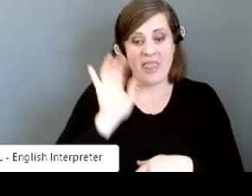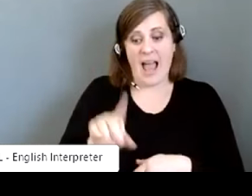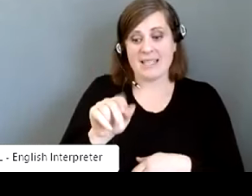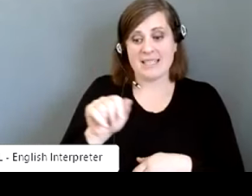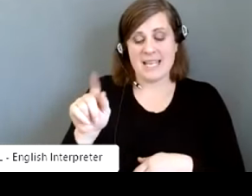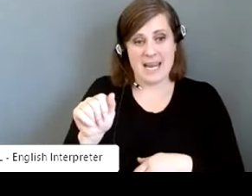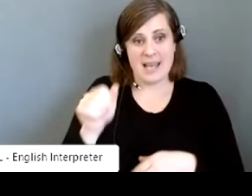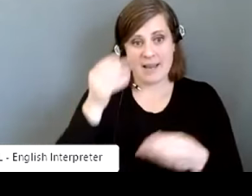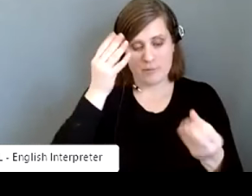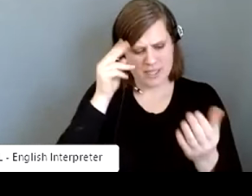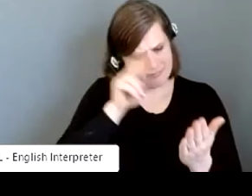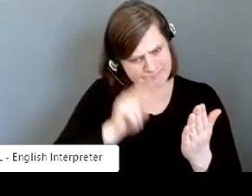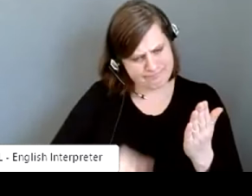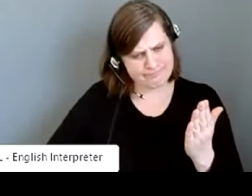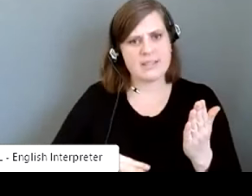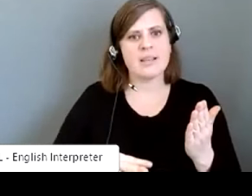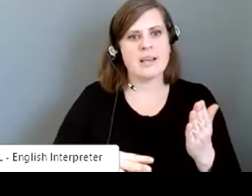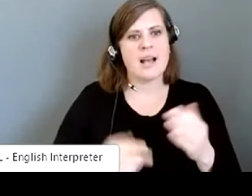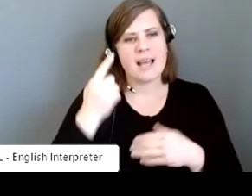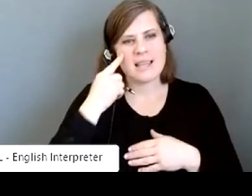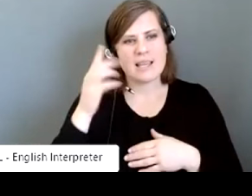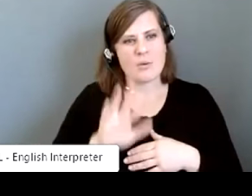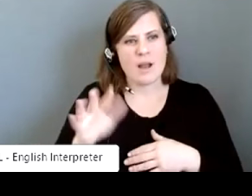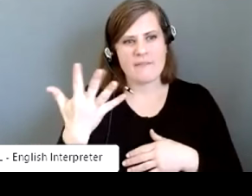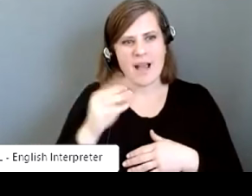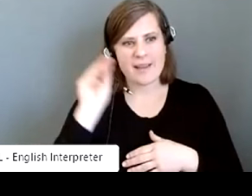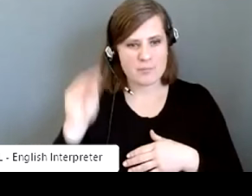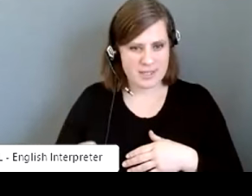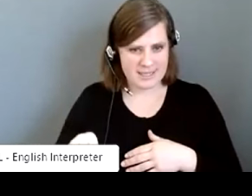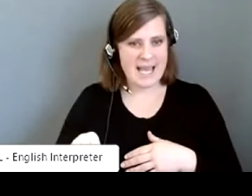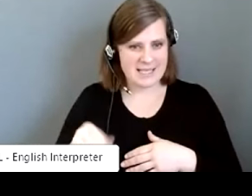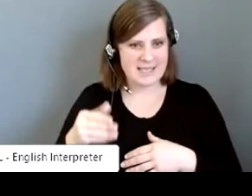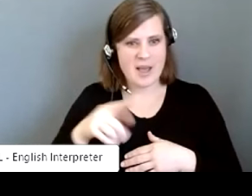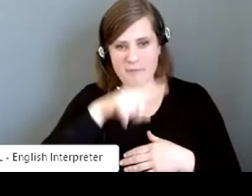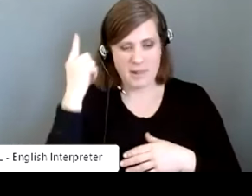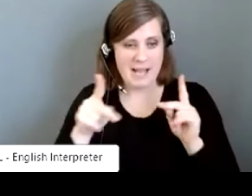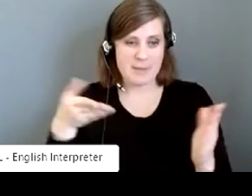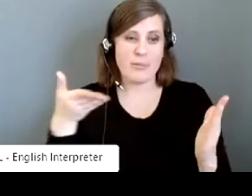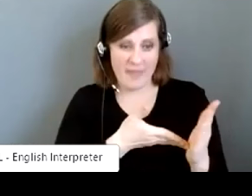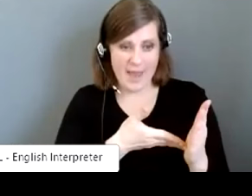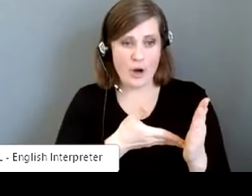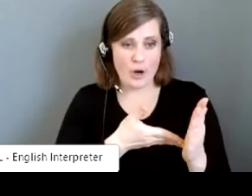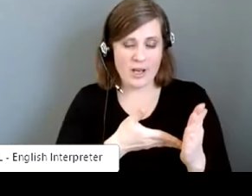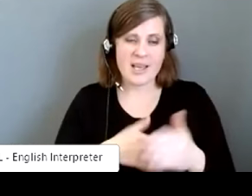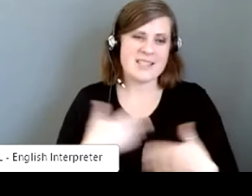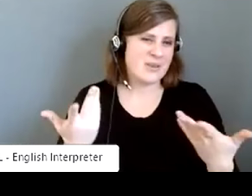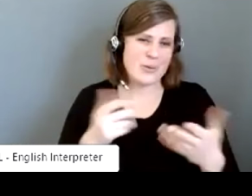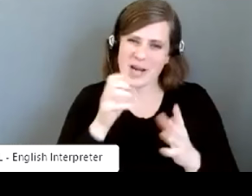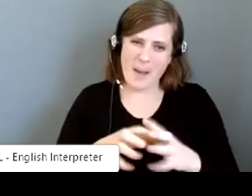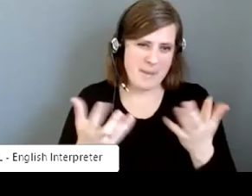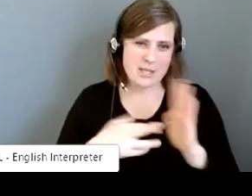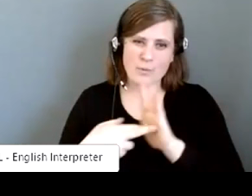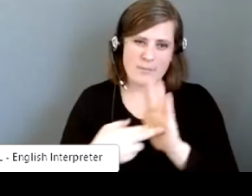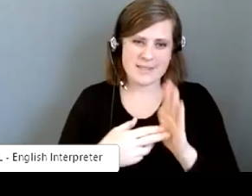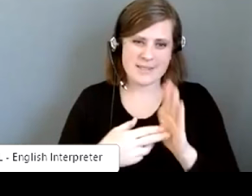not up to 5% of Black seniors in that data set. So that's the lack of representation that we are